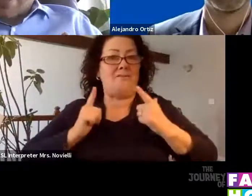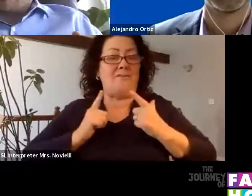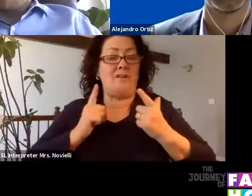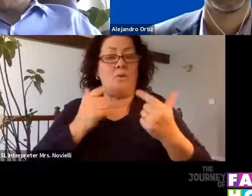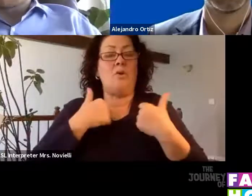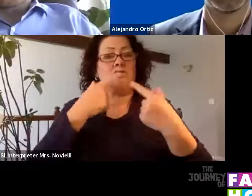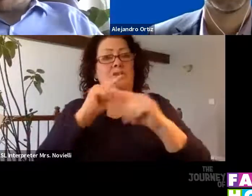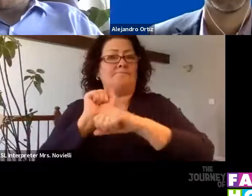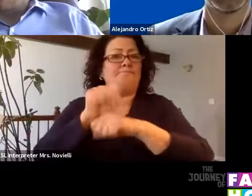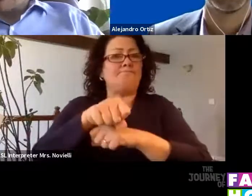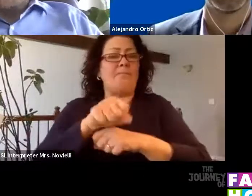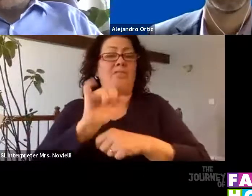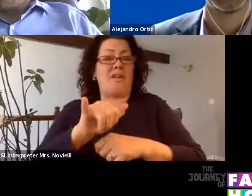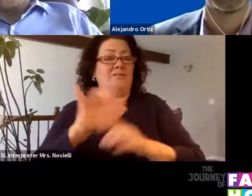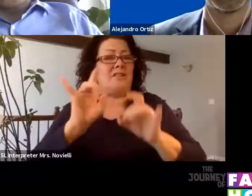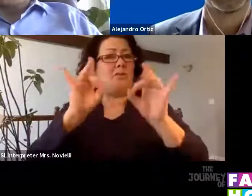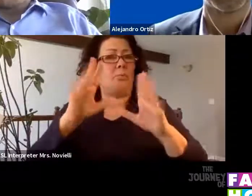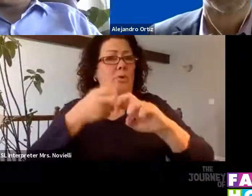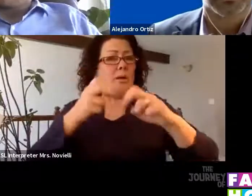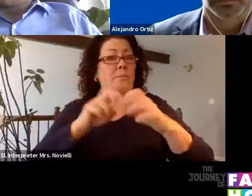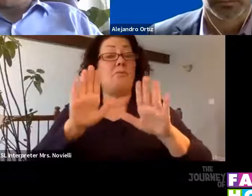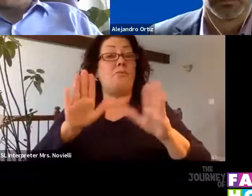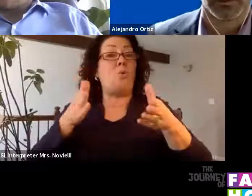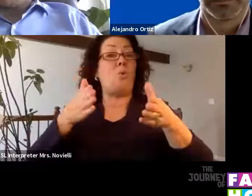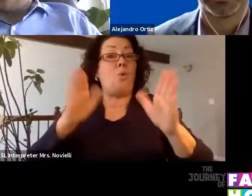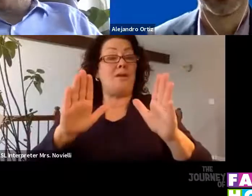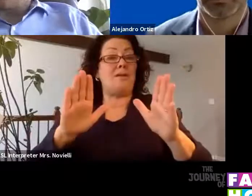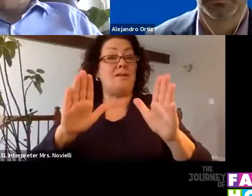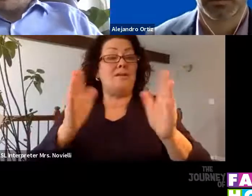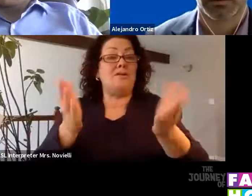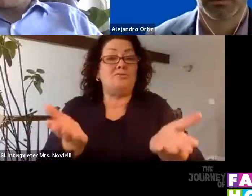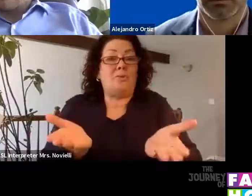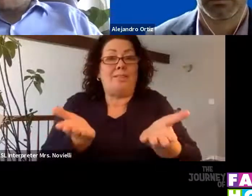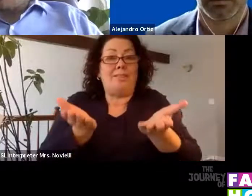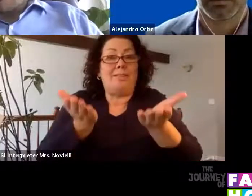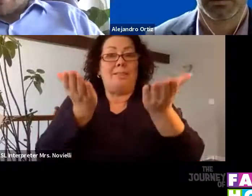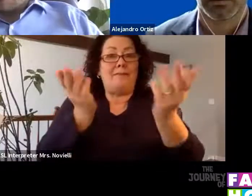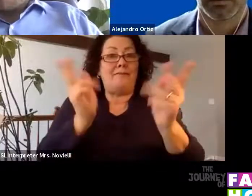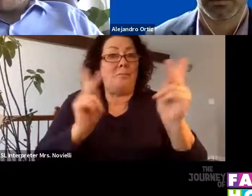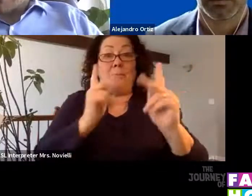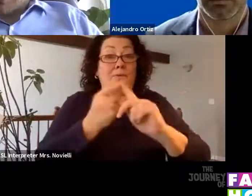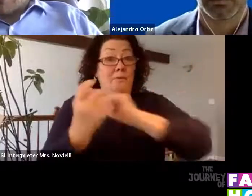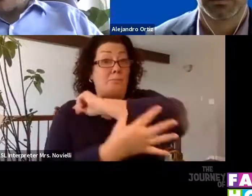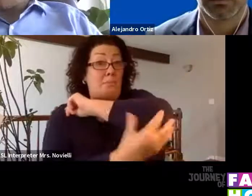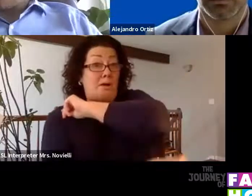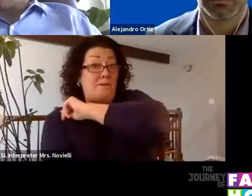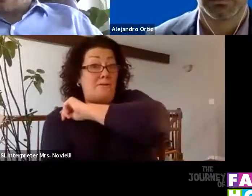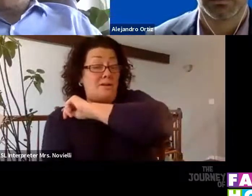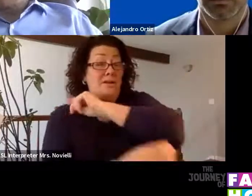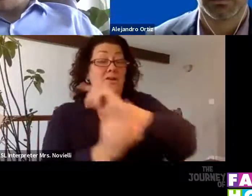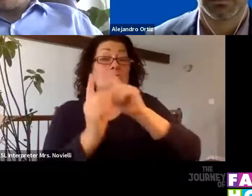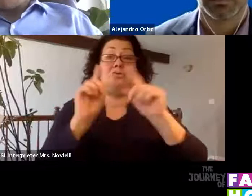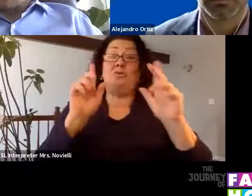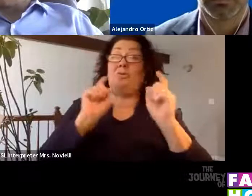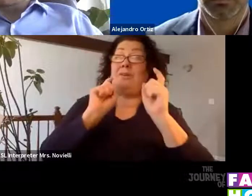pernicious and pervasive problem is just a great way of lifting people out of poverty and lifting people out of housing security. So that is